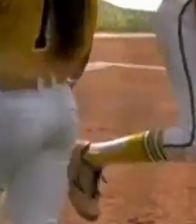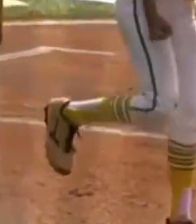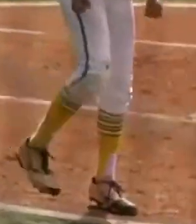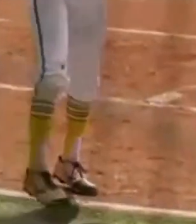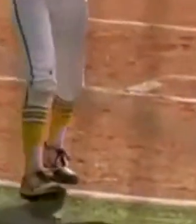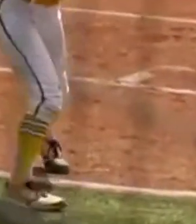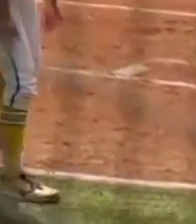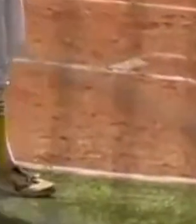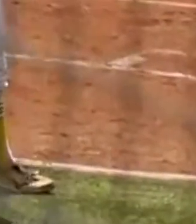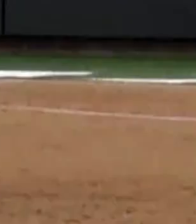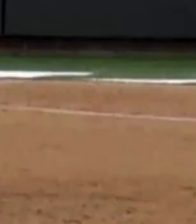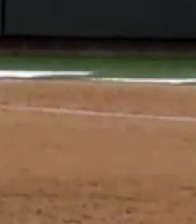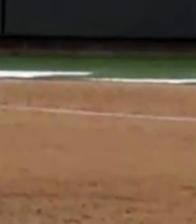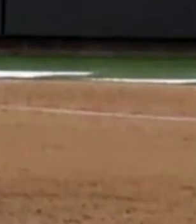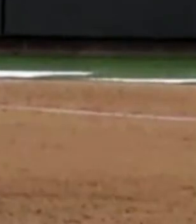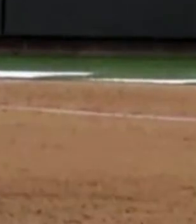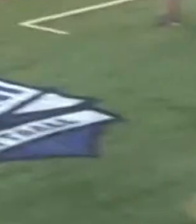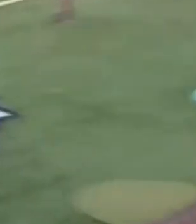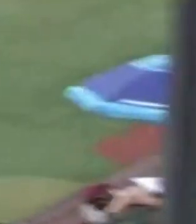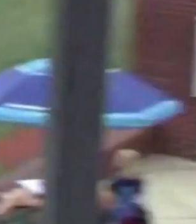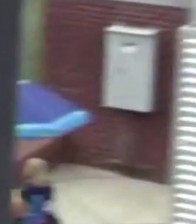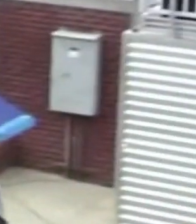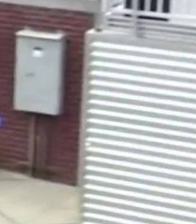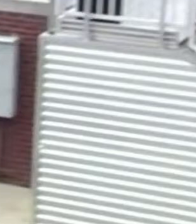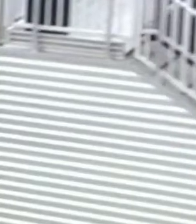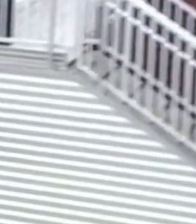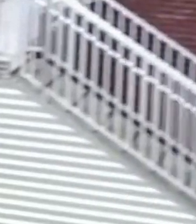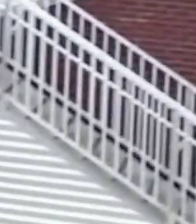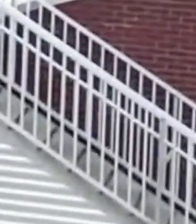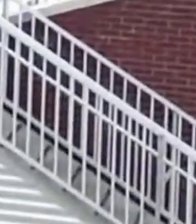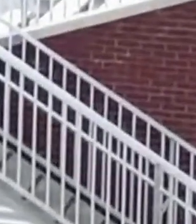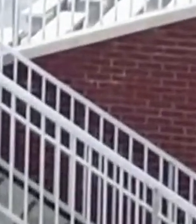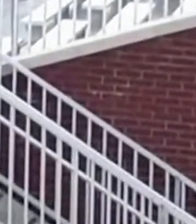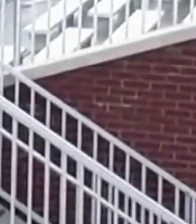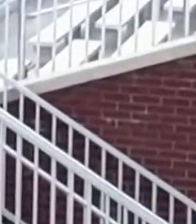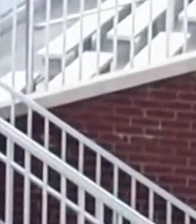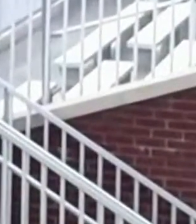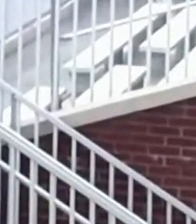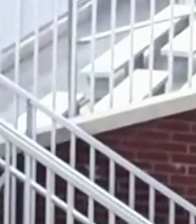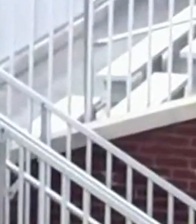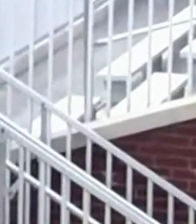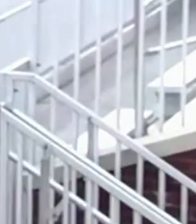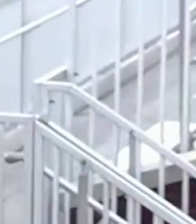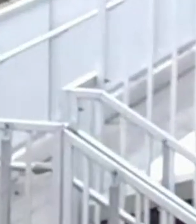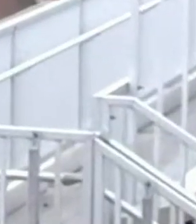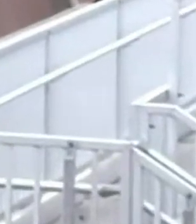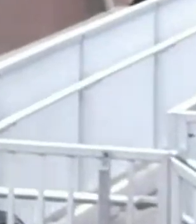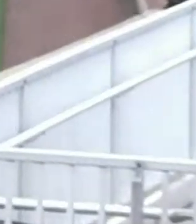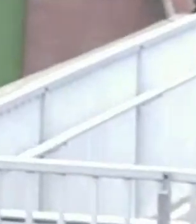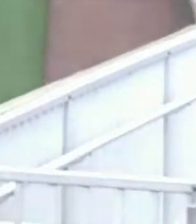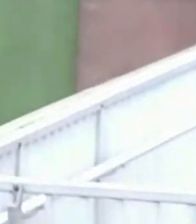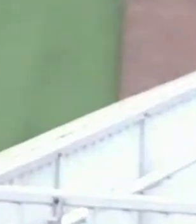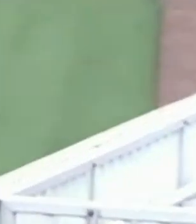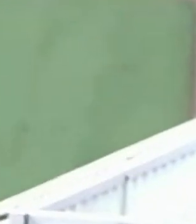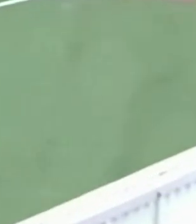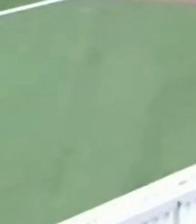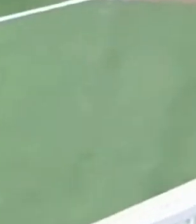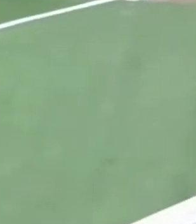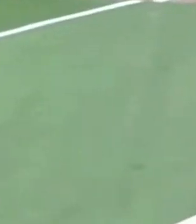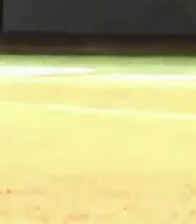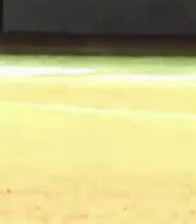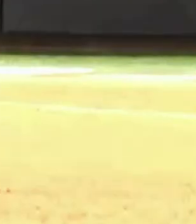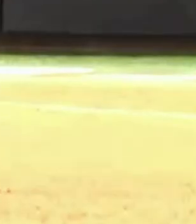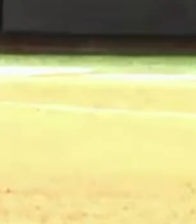time I step up in the building, everybody hands go up. And they stay there, and they